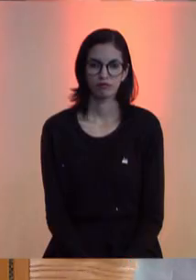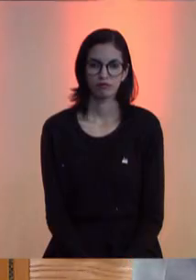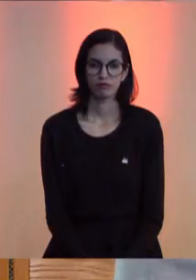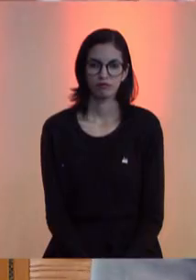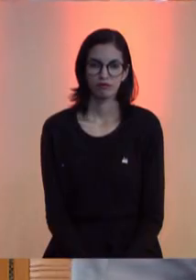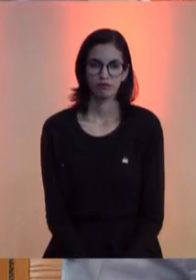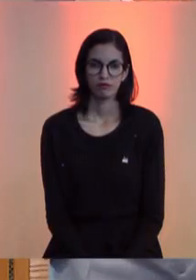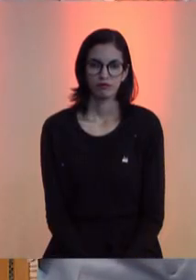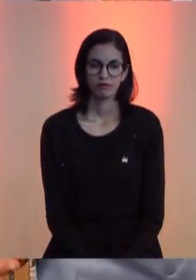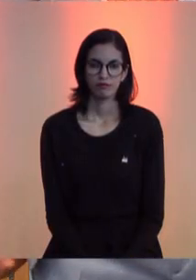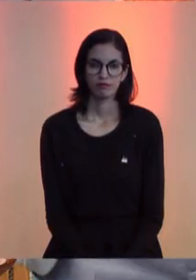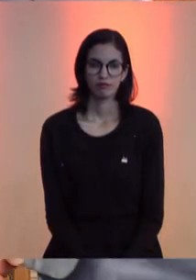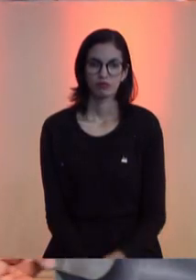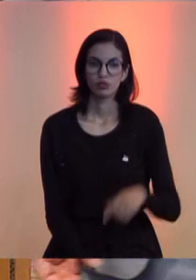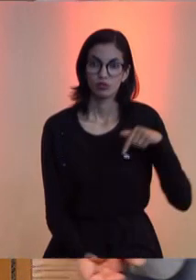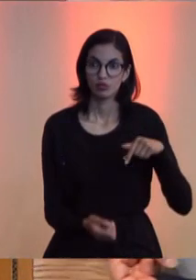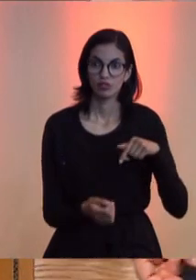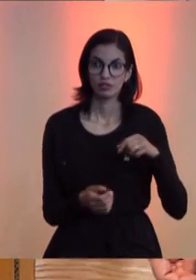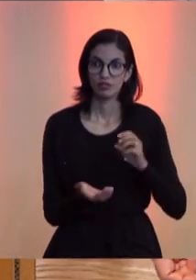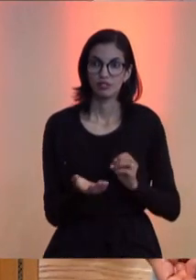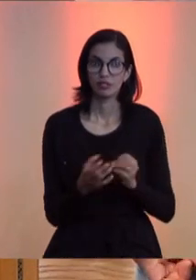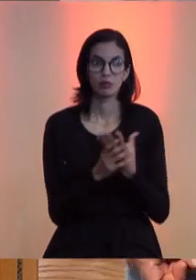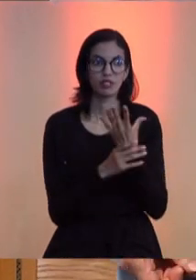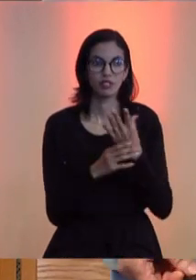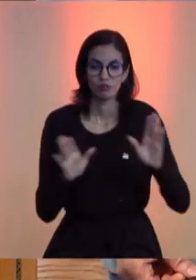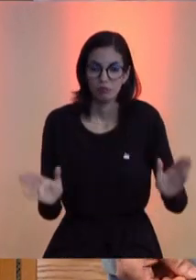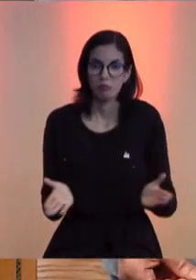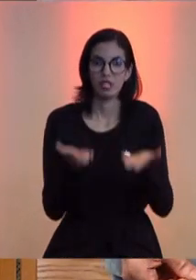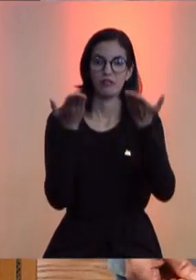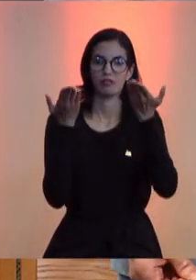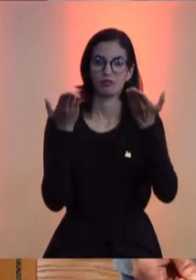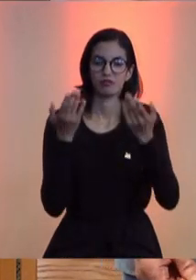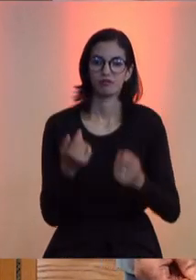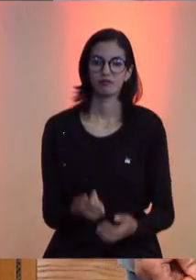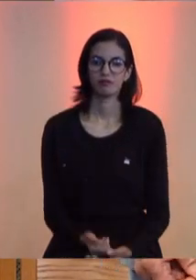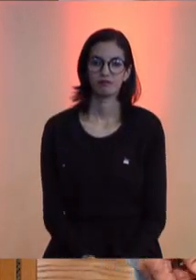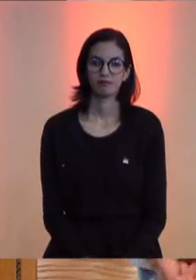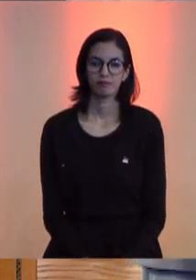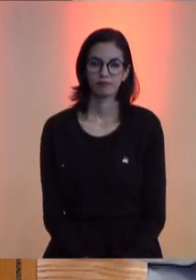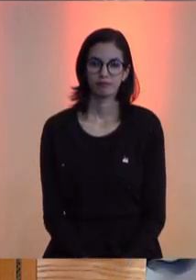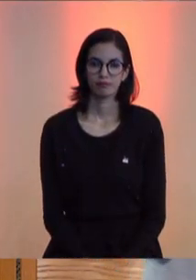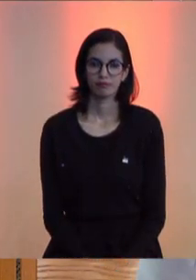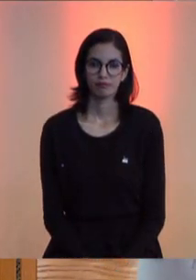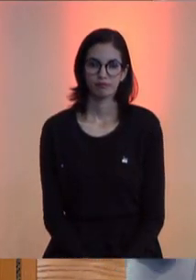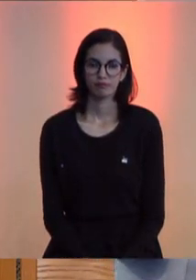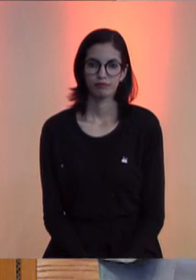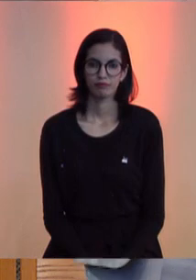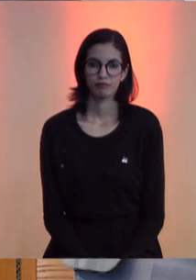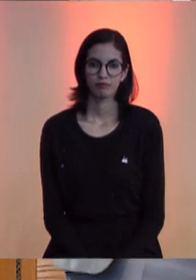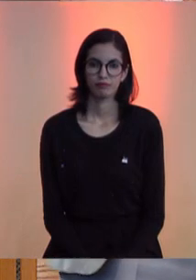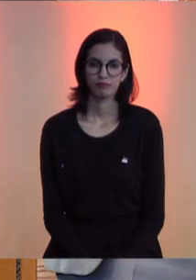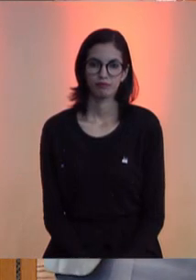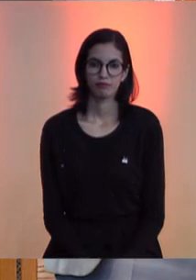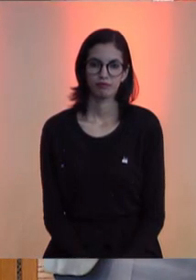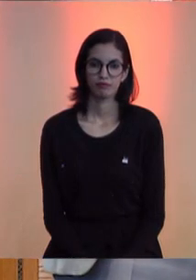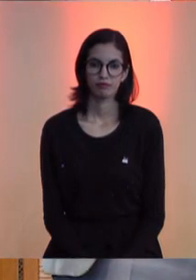this morning. Él me despertó esta mañana. The clock alarm didn't wake me up. It was God who woke me up. No fue